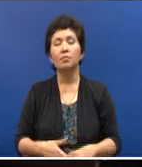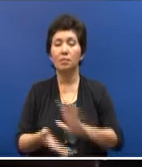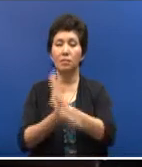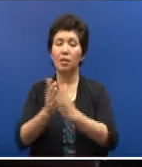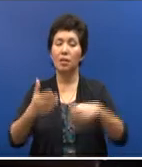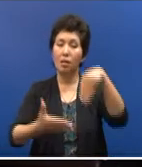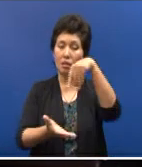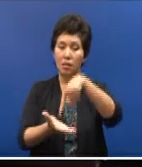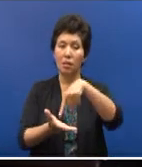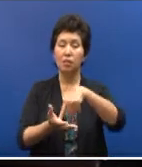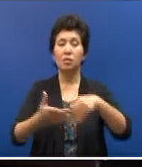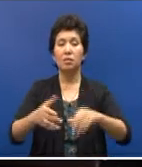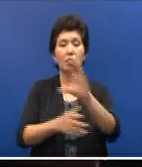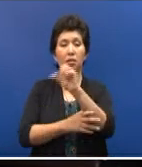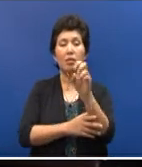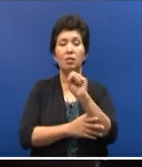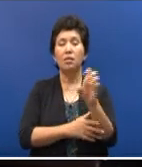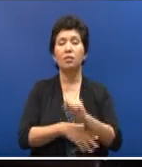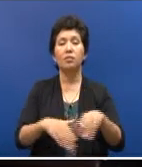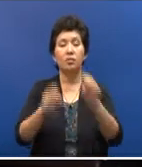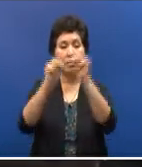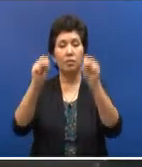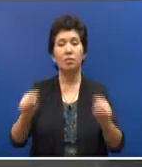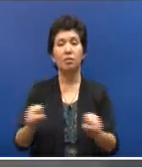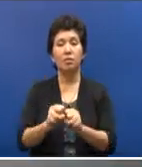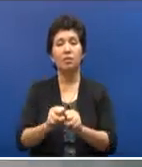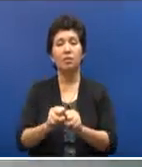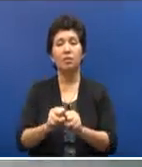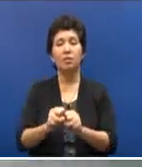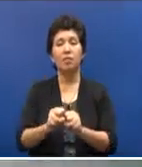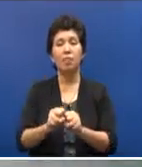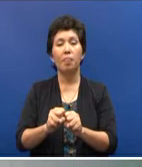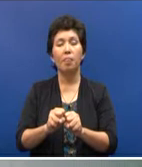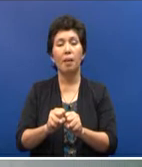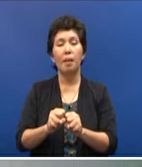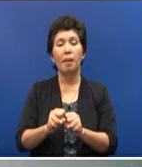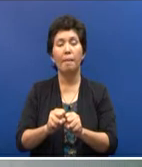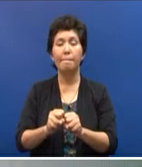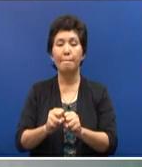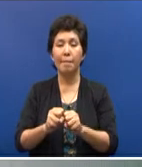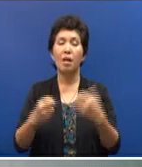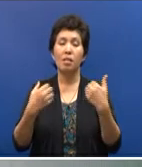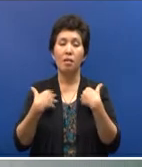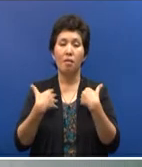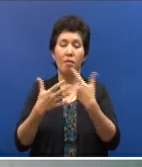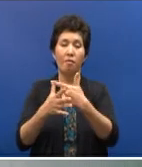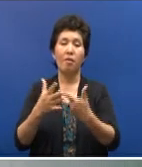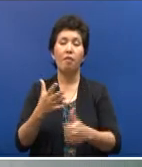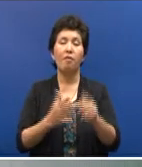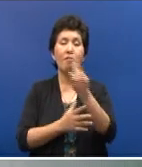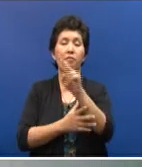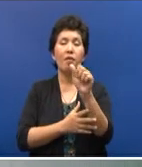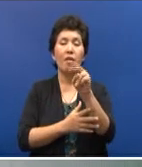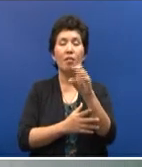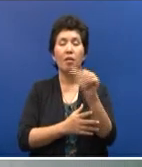so in these cases, in these case systems, there are varna, okay, whereby there are 5 varna, okay,